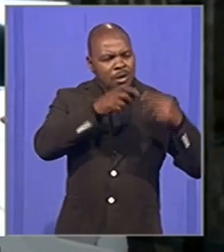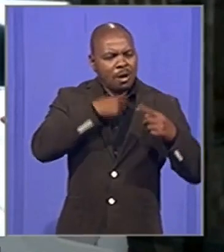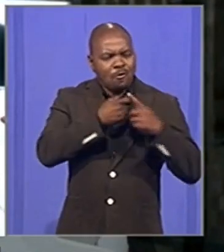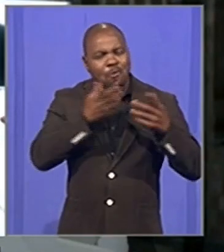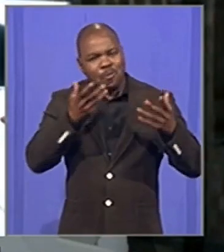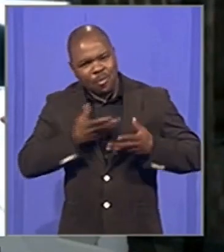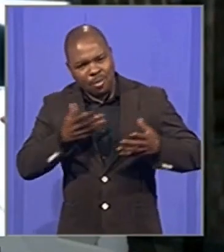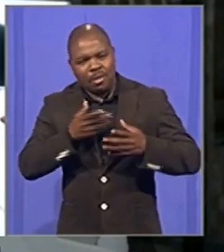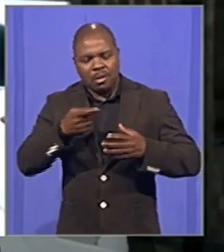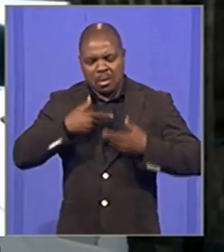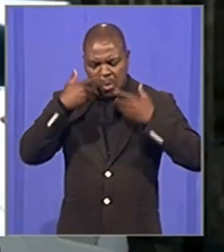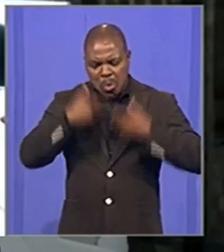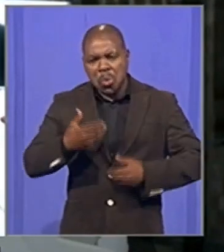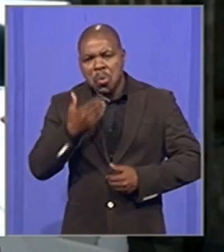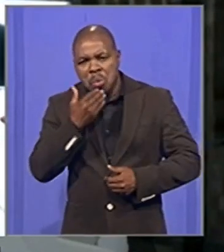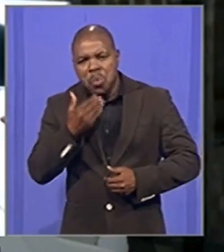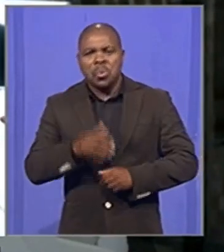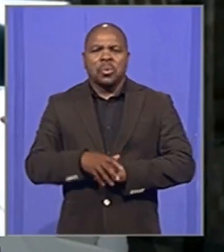from, who we are,